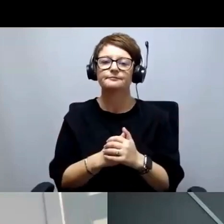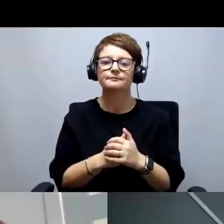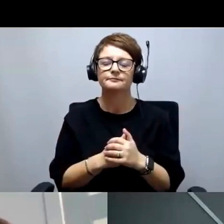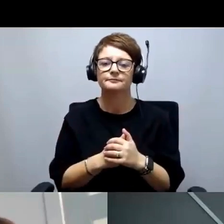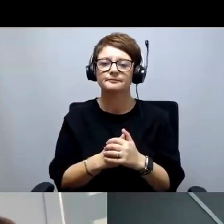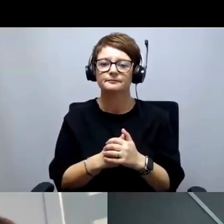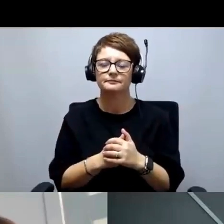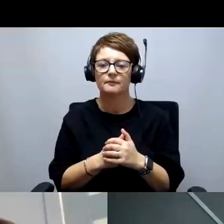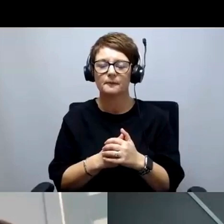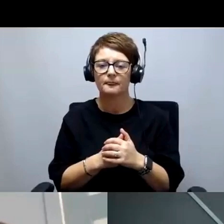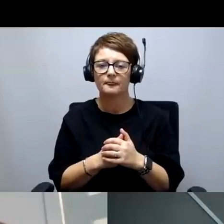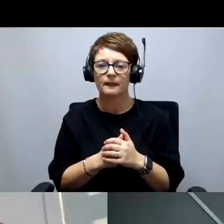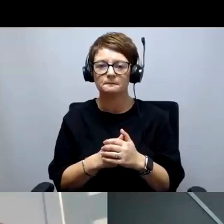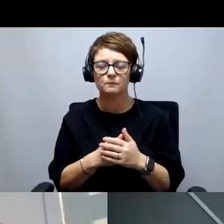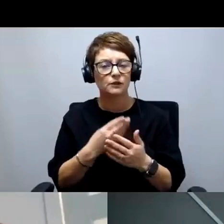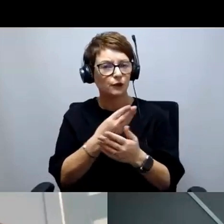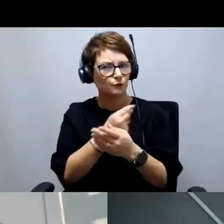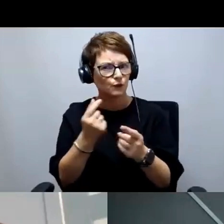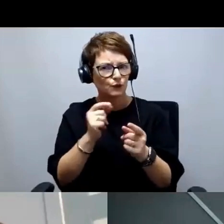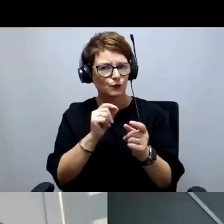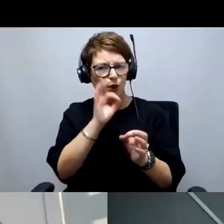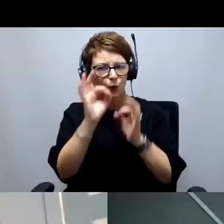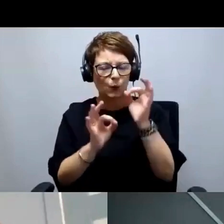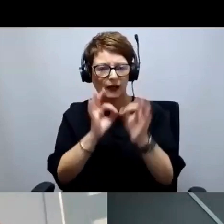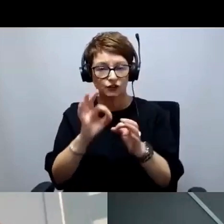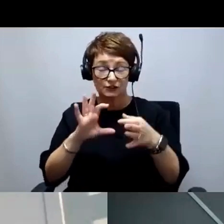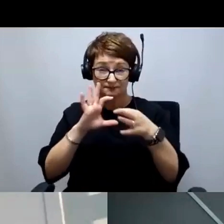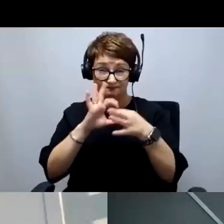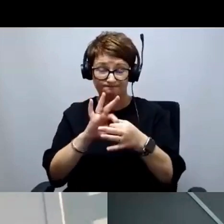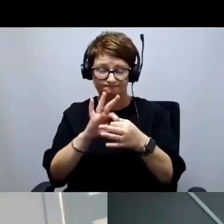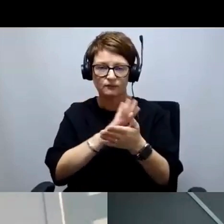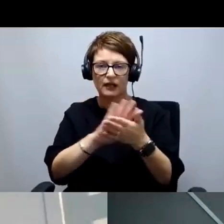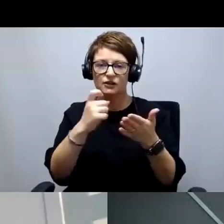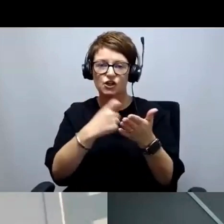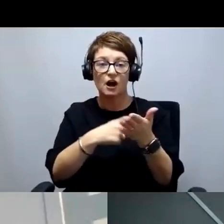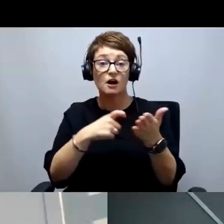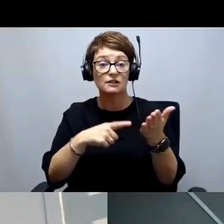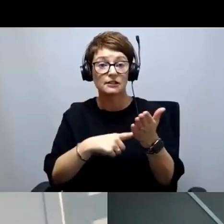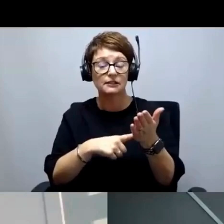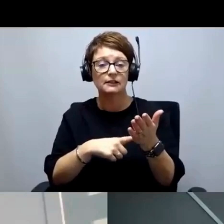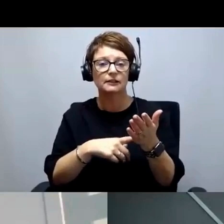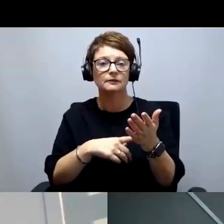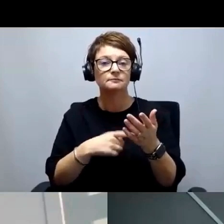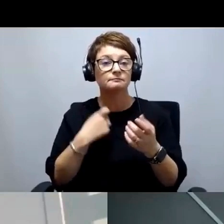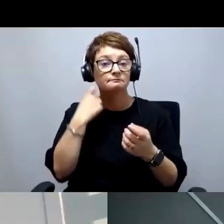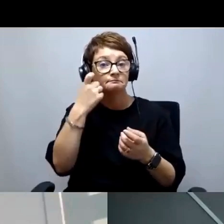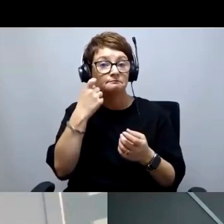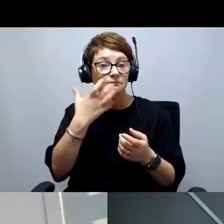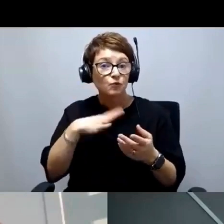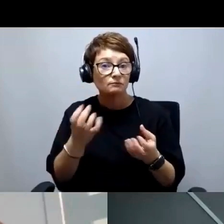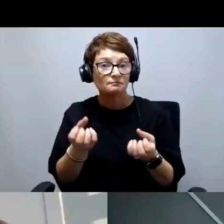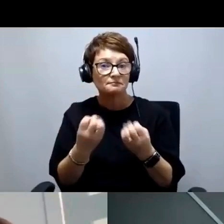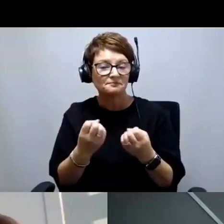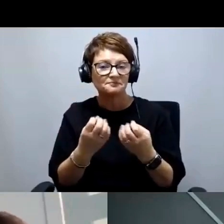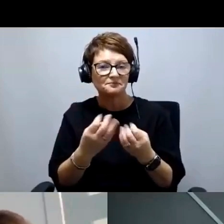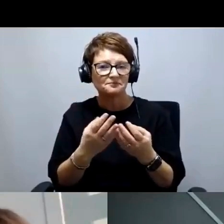it be the case? So a few there just around HRT. I wonder if both of you would like to have a shot at dealing